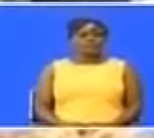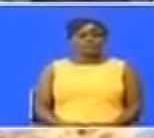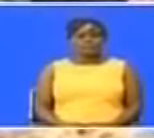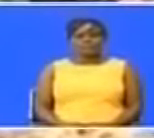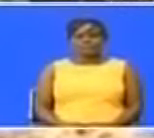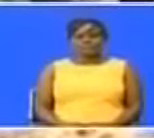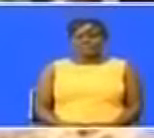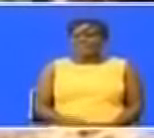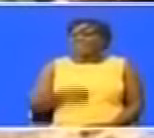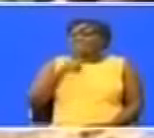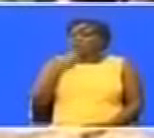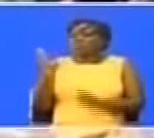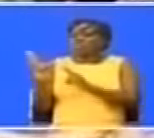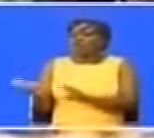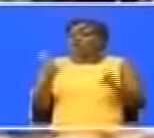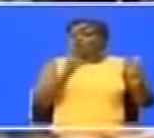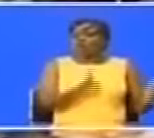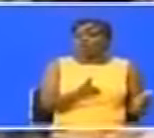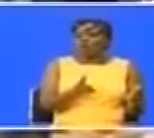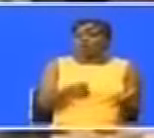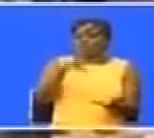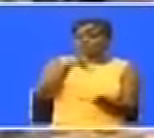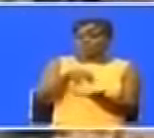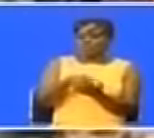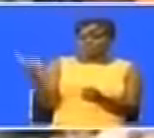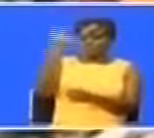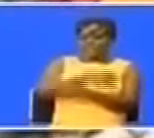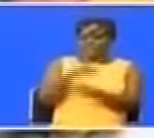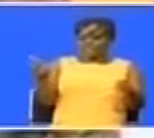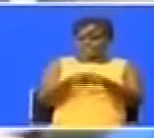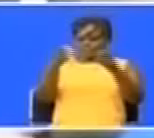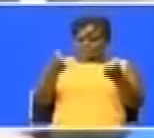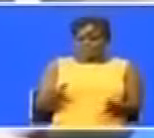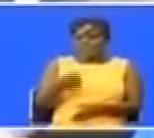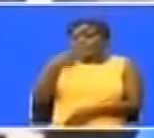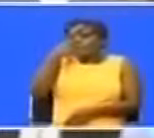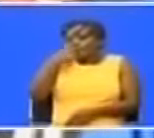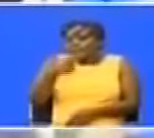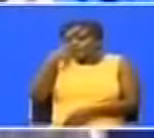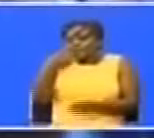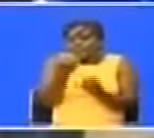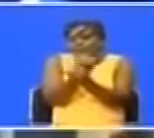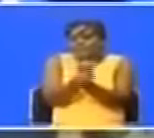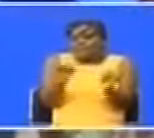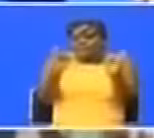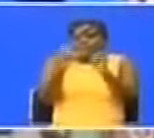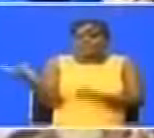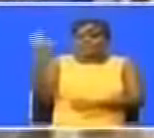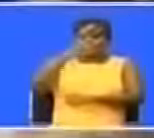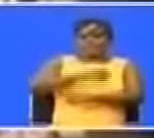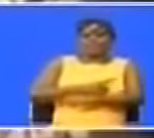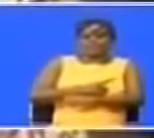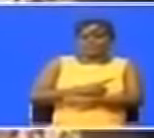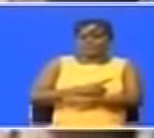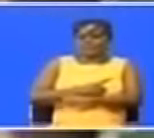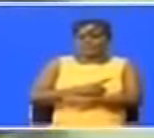A not so common sight on a day like this, Tanzania's Independence Day. And,